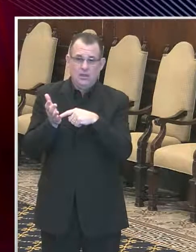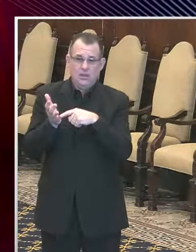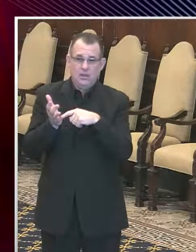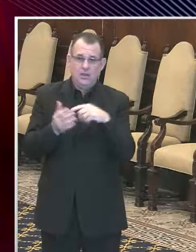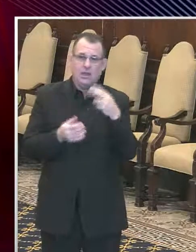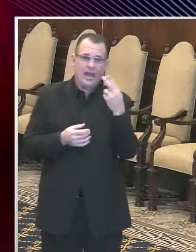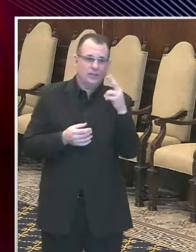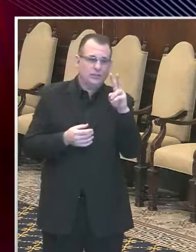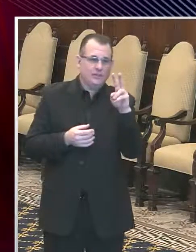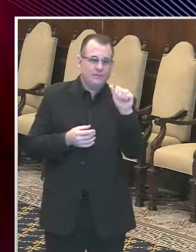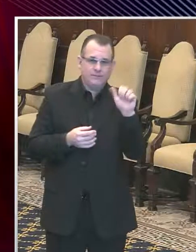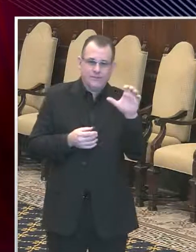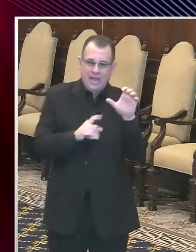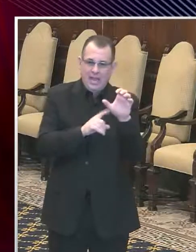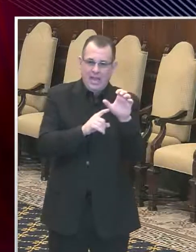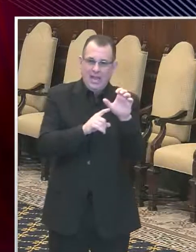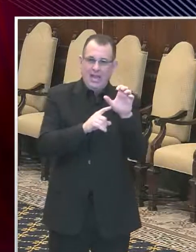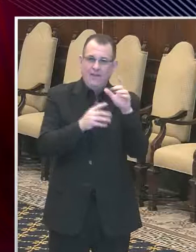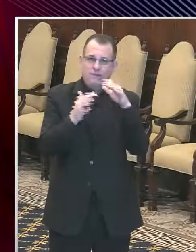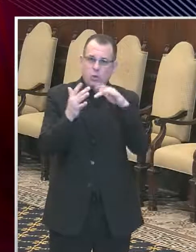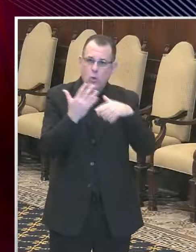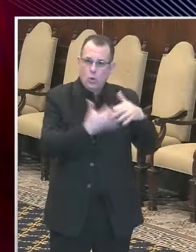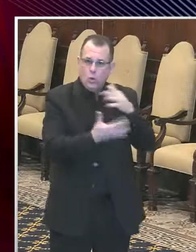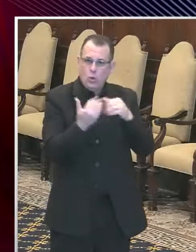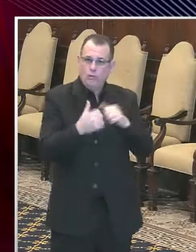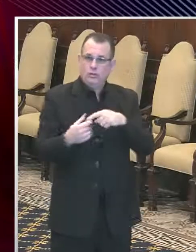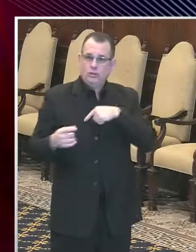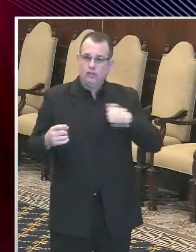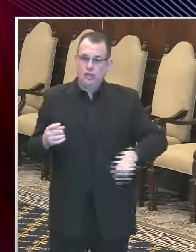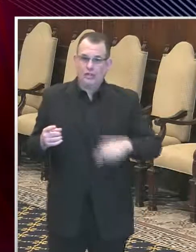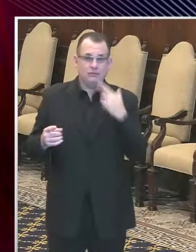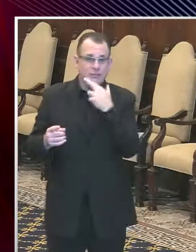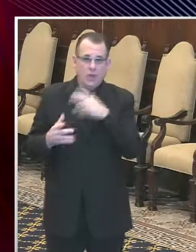to do with the spread of the virus.